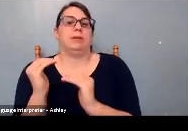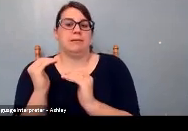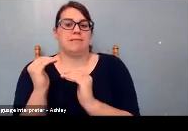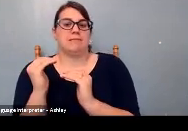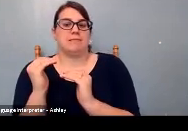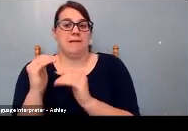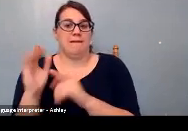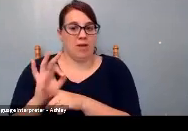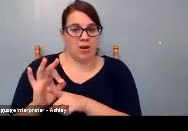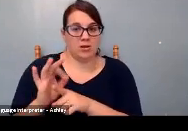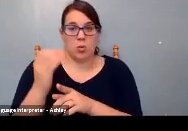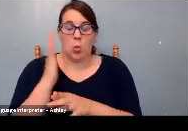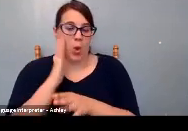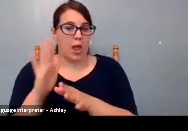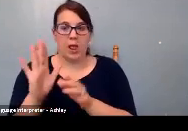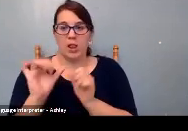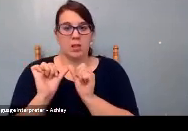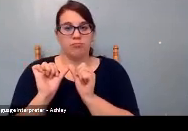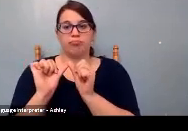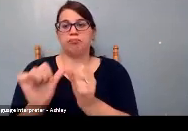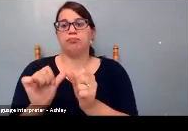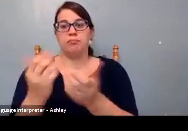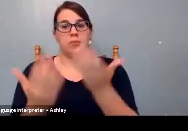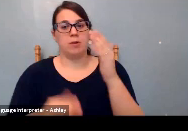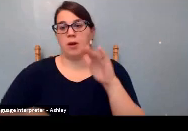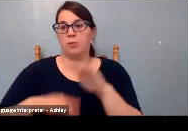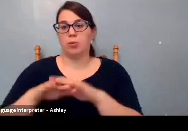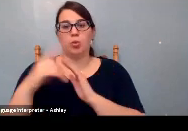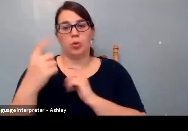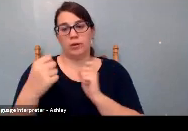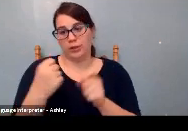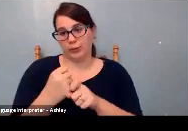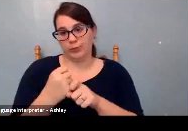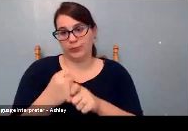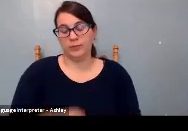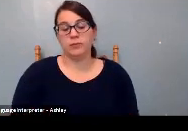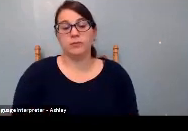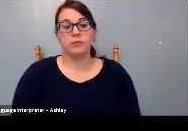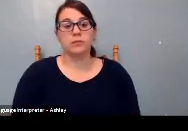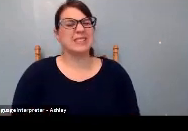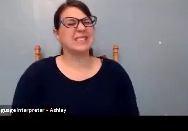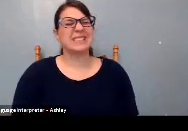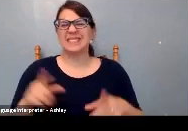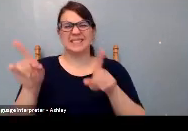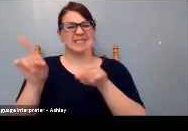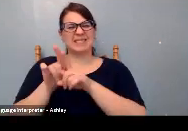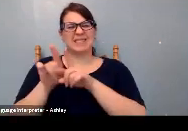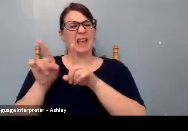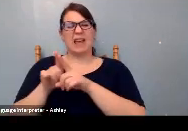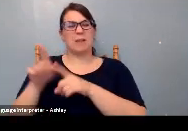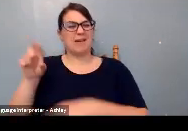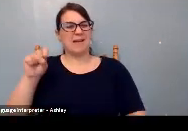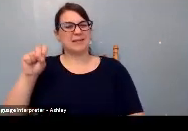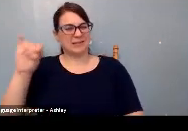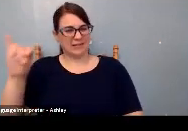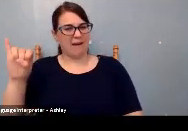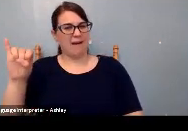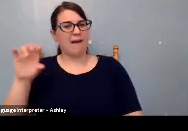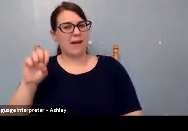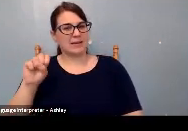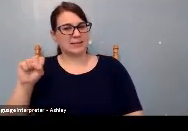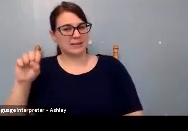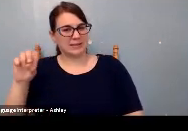or expected to last at least 1 year. So this is the same standard that Social Security uses for SSI and